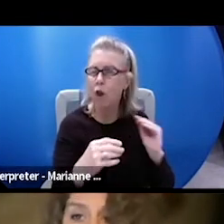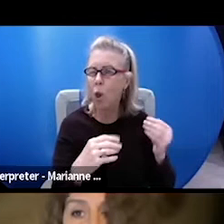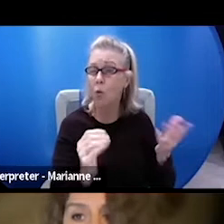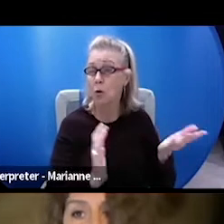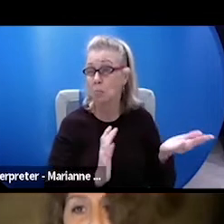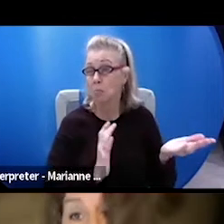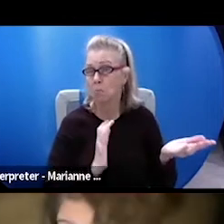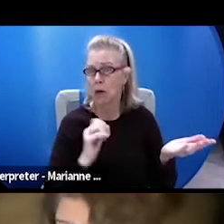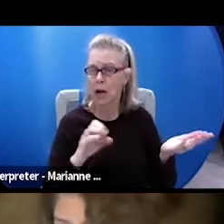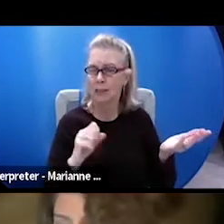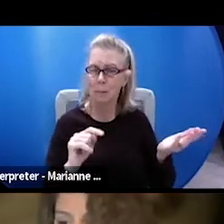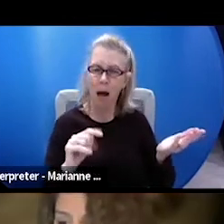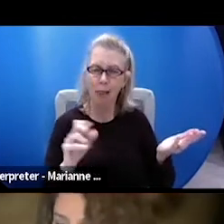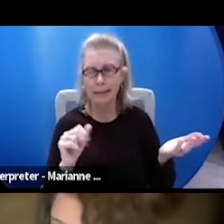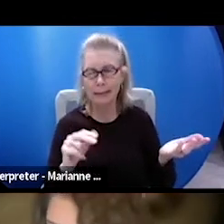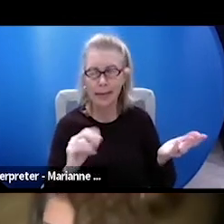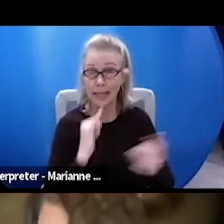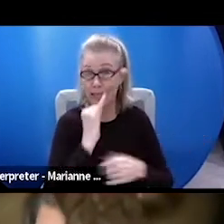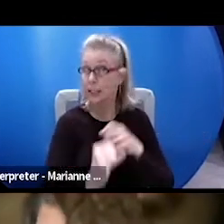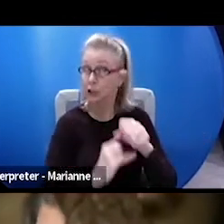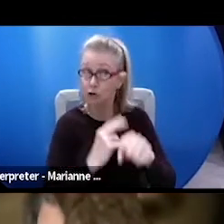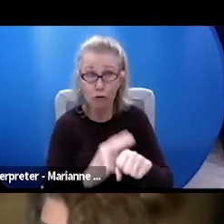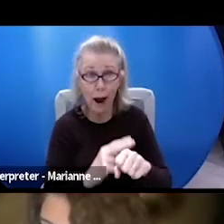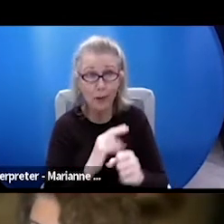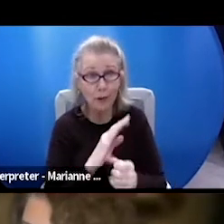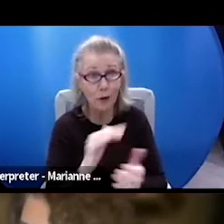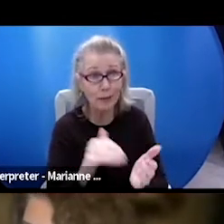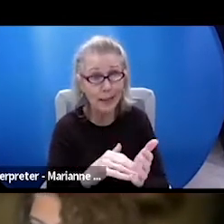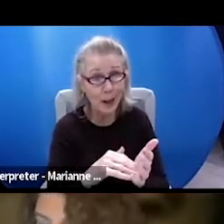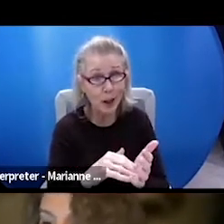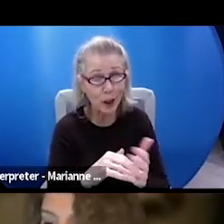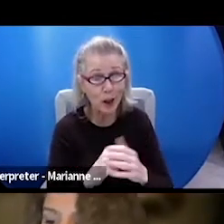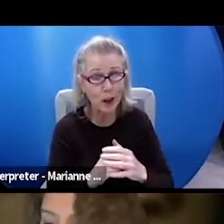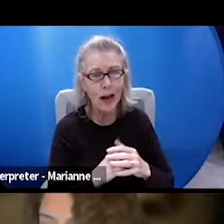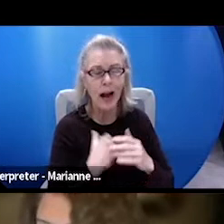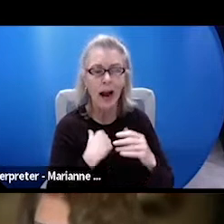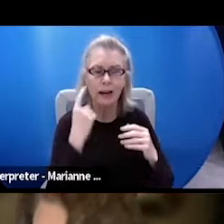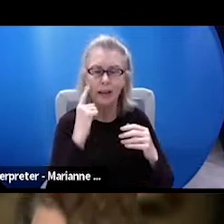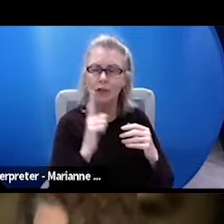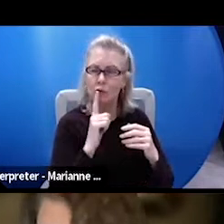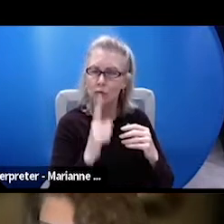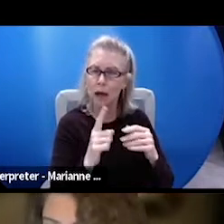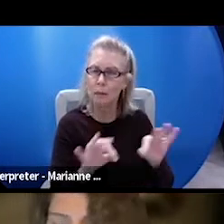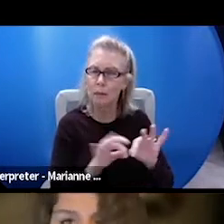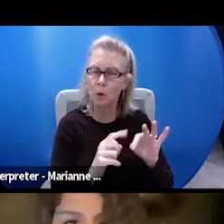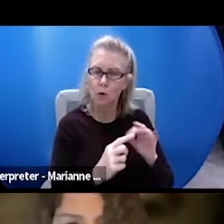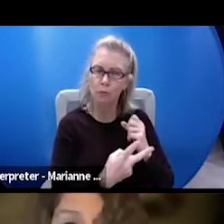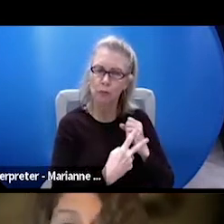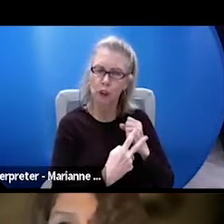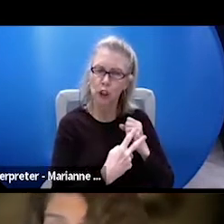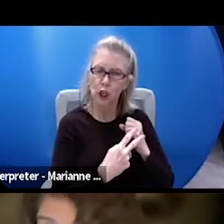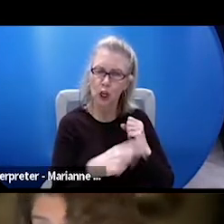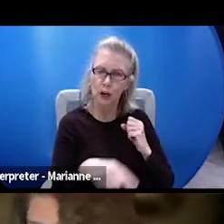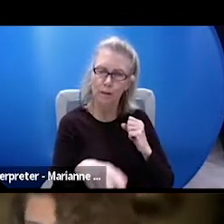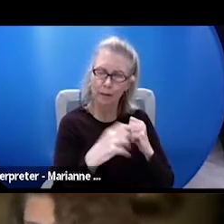actually international center. And I think that it's really important to preserve this collection and ensure that